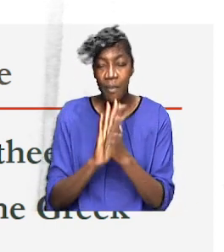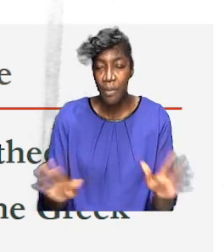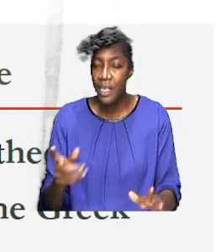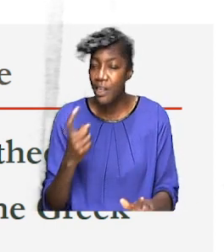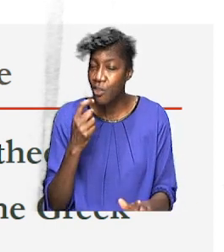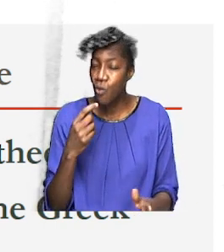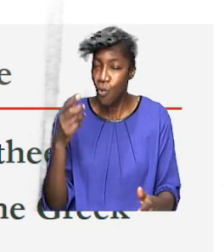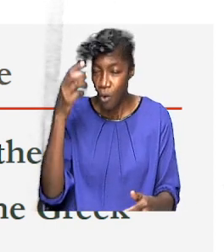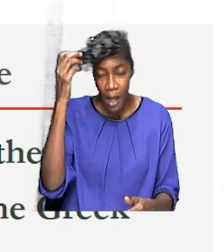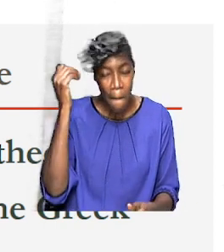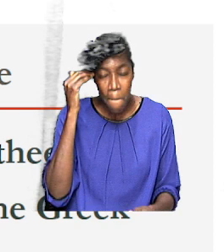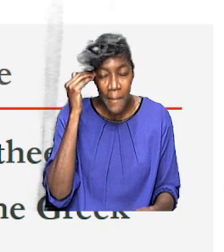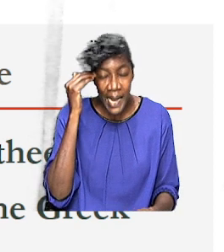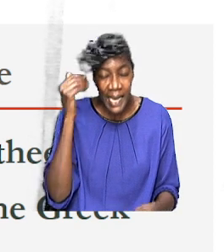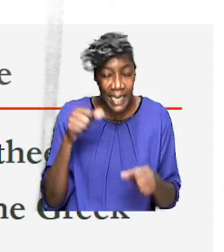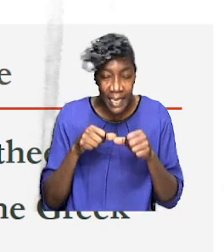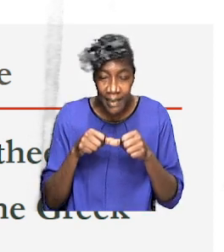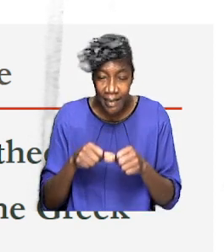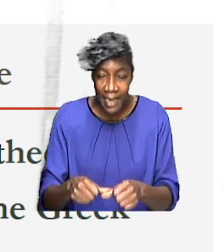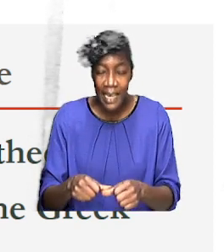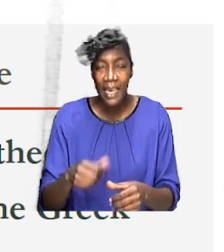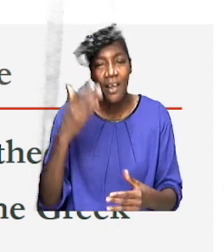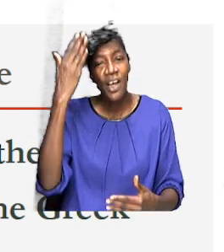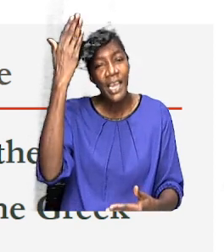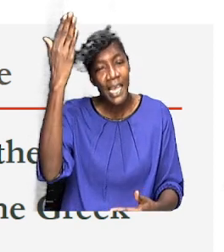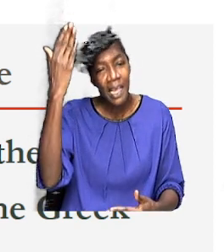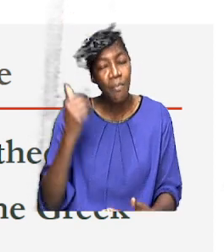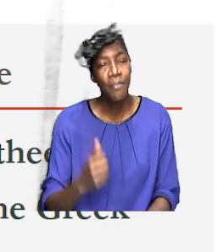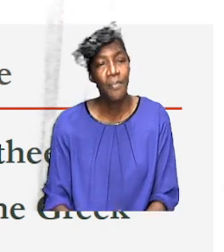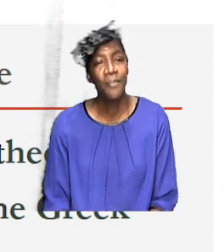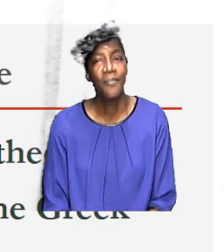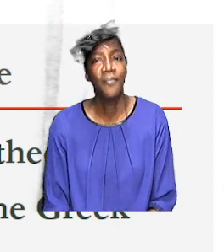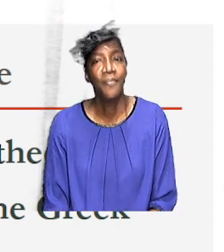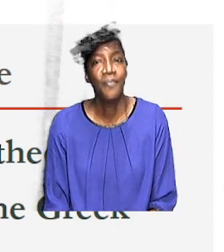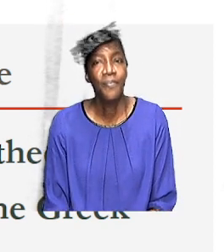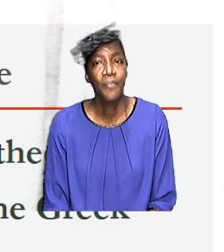mind is stayed on him.